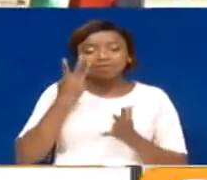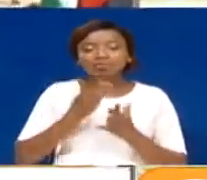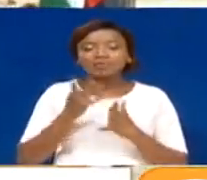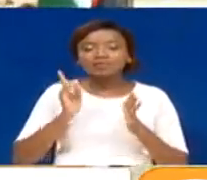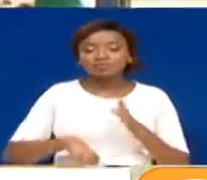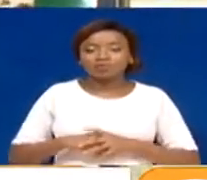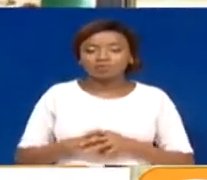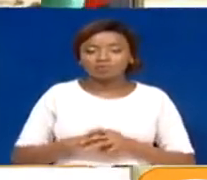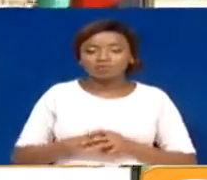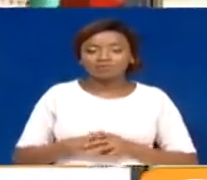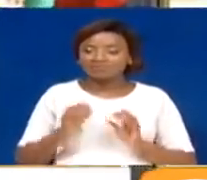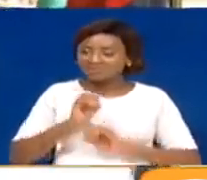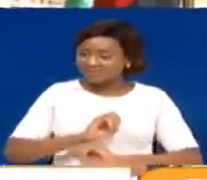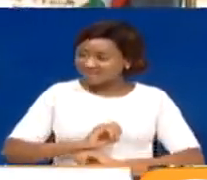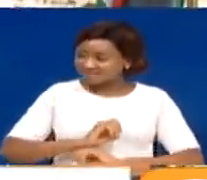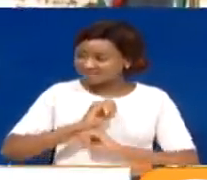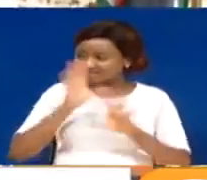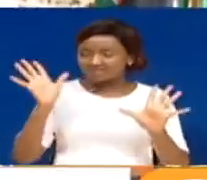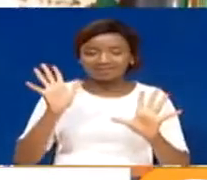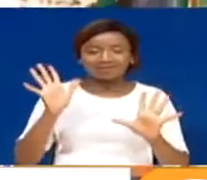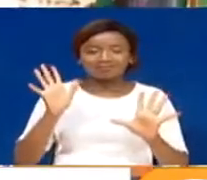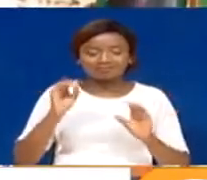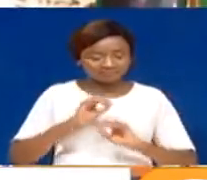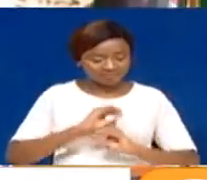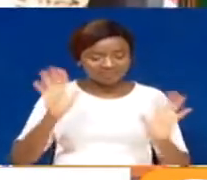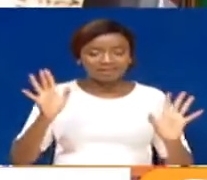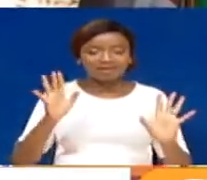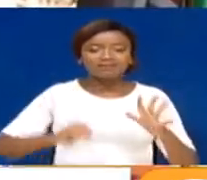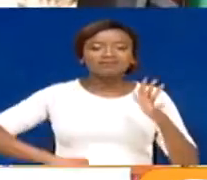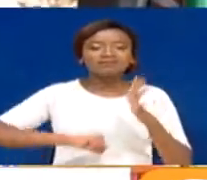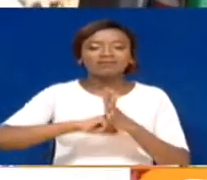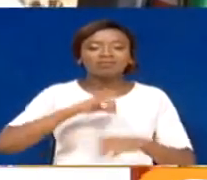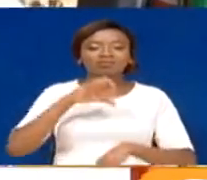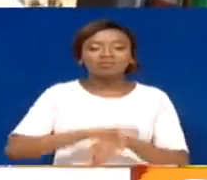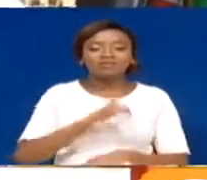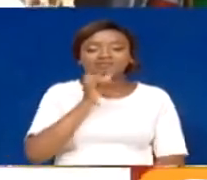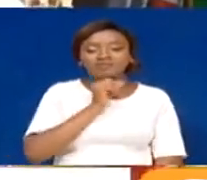is a clear and sure vote of confidence